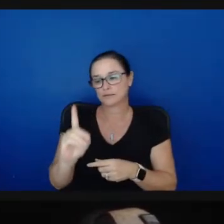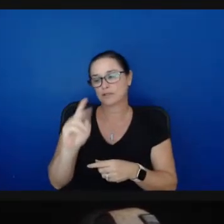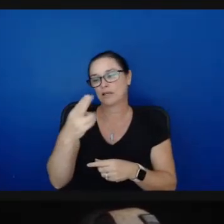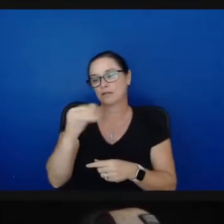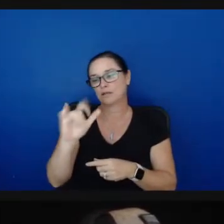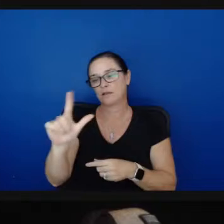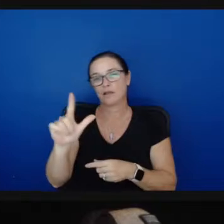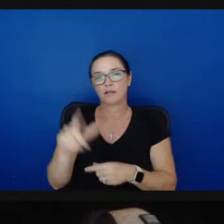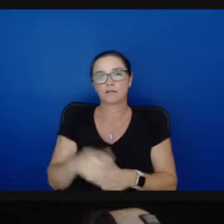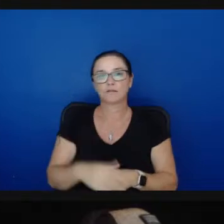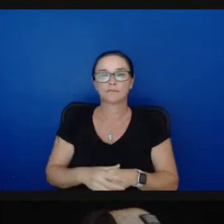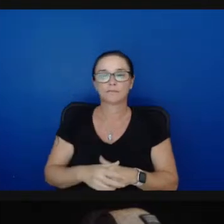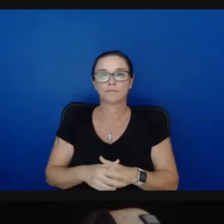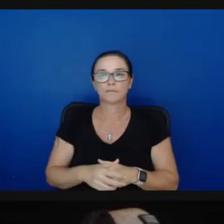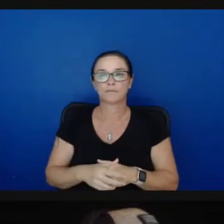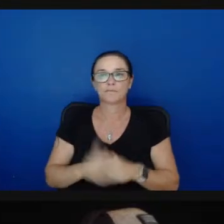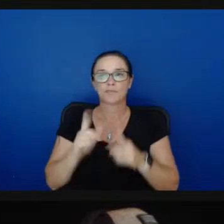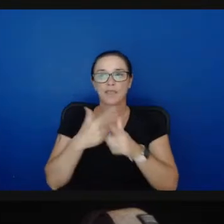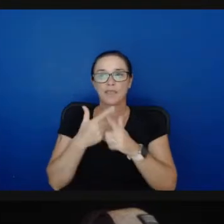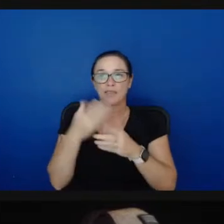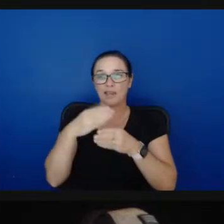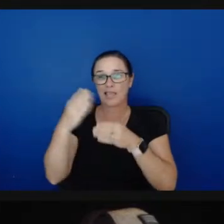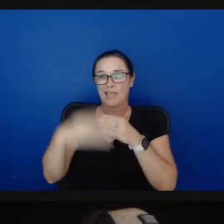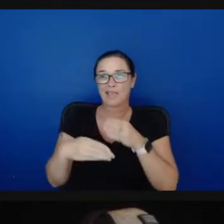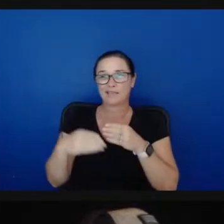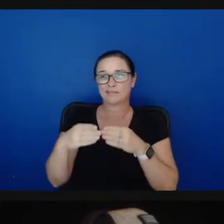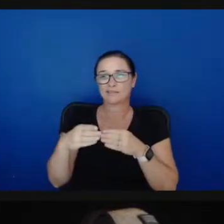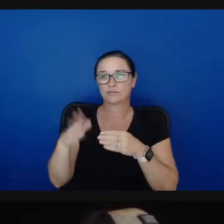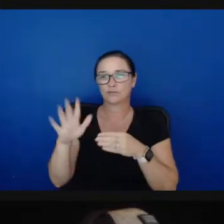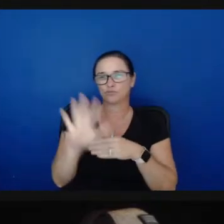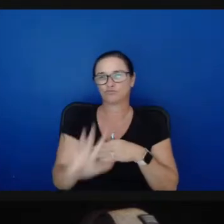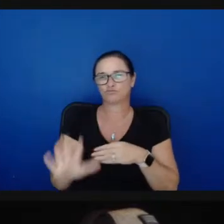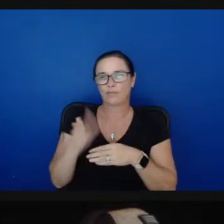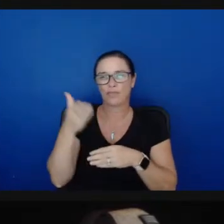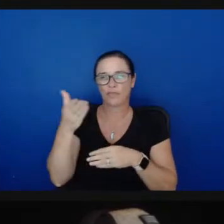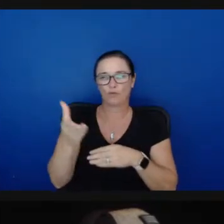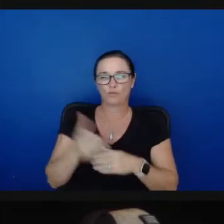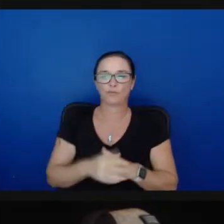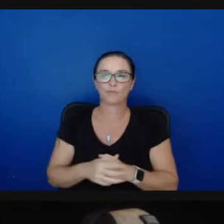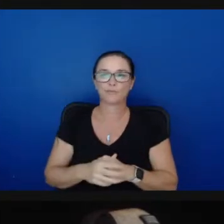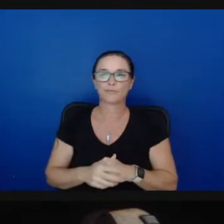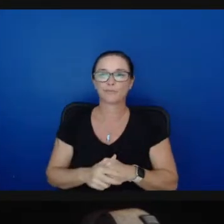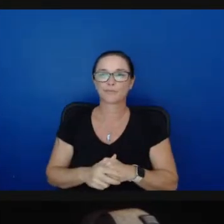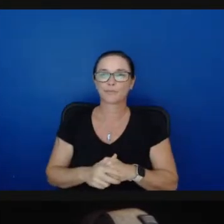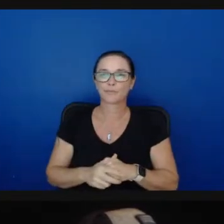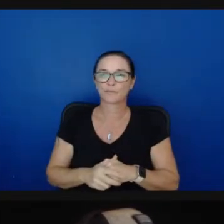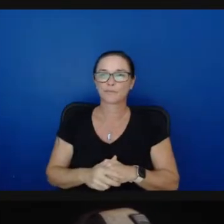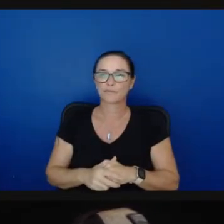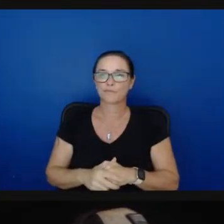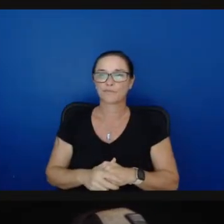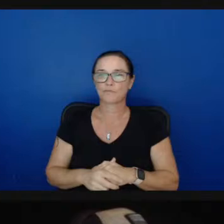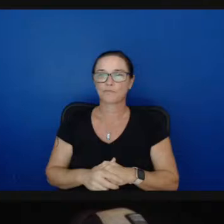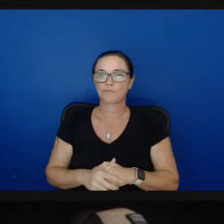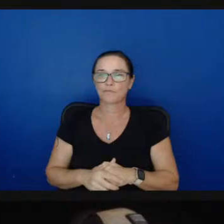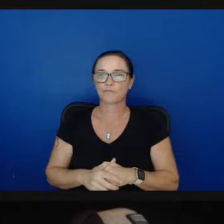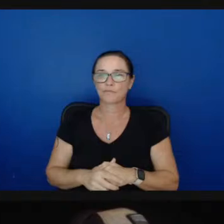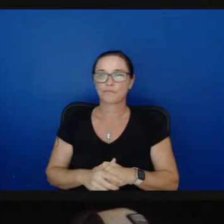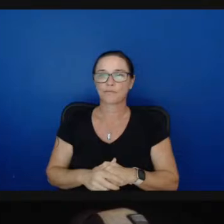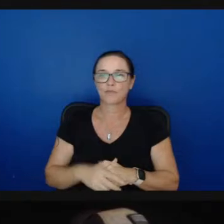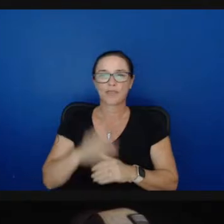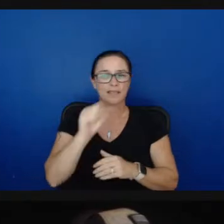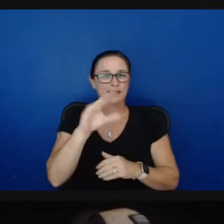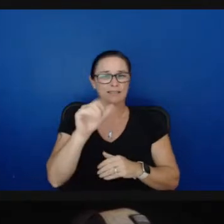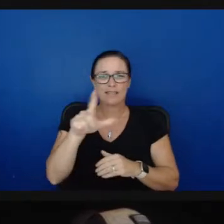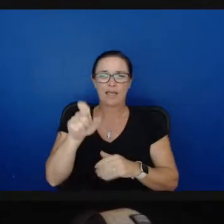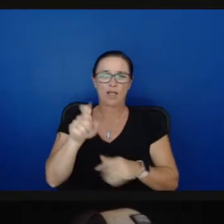And then it ends right around in there, as you can see here. Right, the scales of these are pretty different.